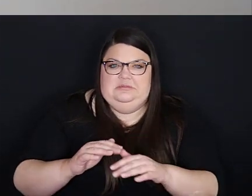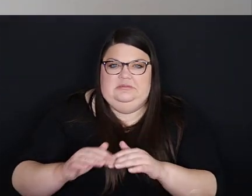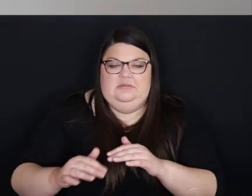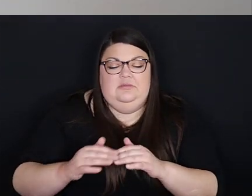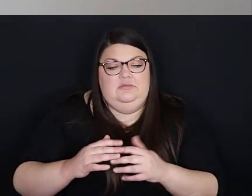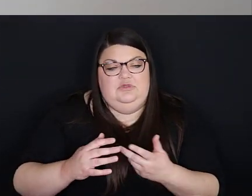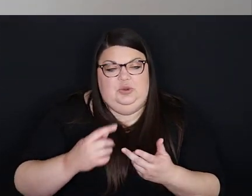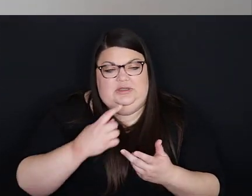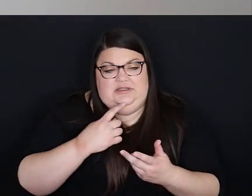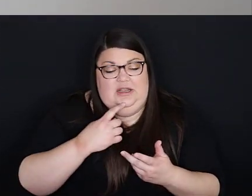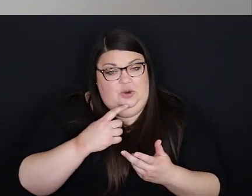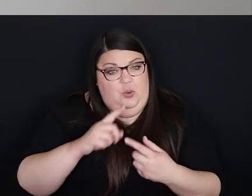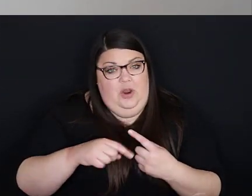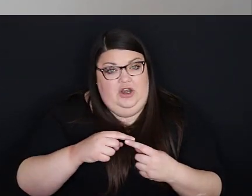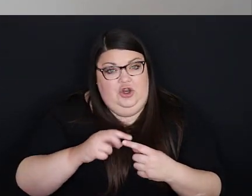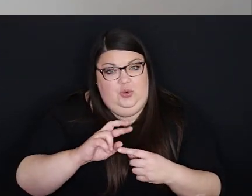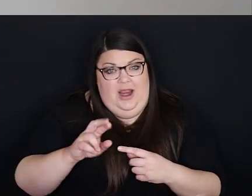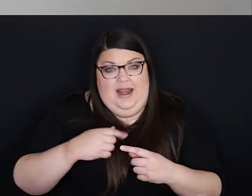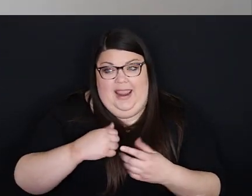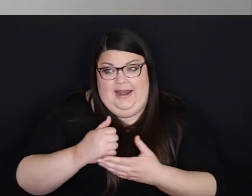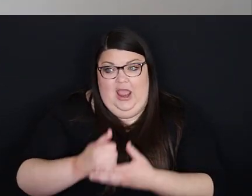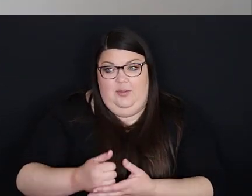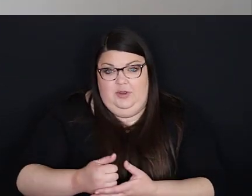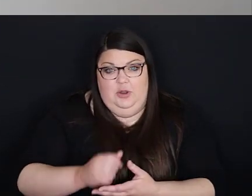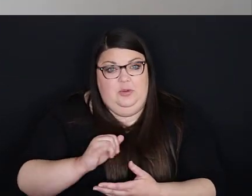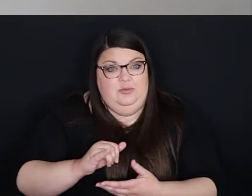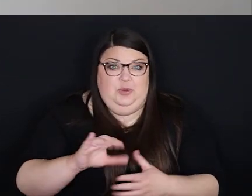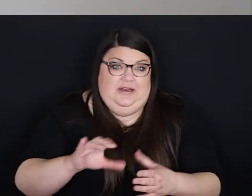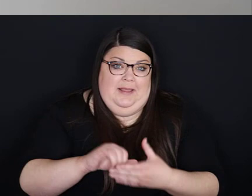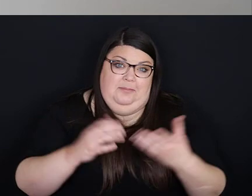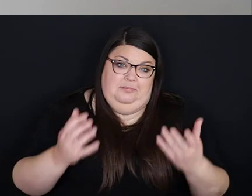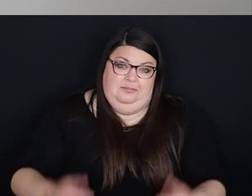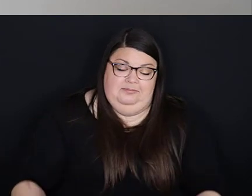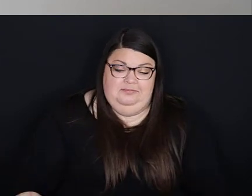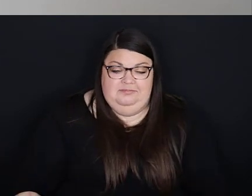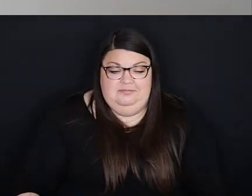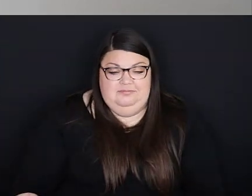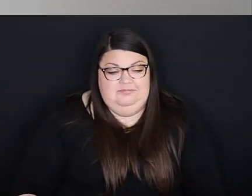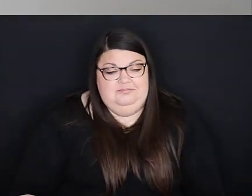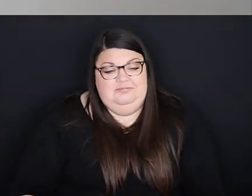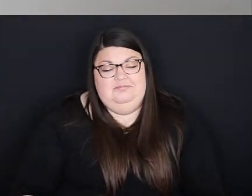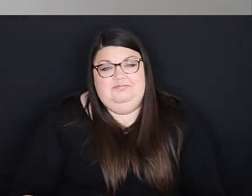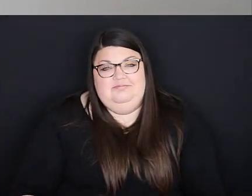He said, yeah, well, when you're ready, I'll help you do that. And so he did.